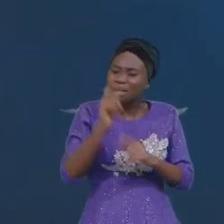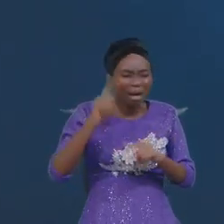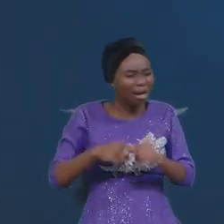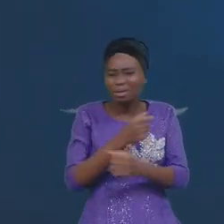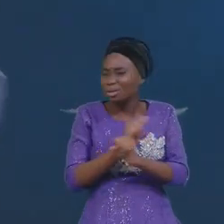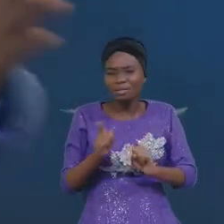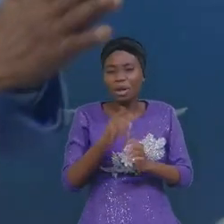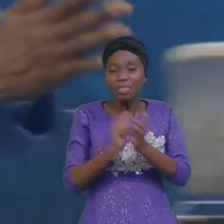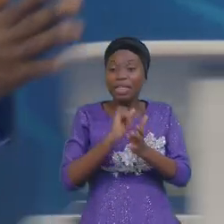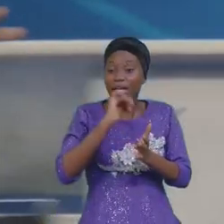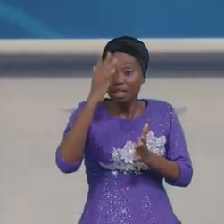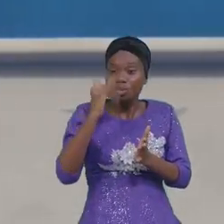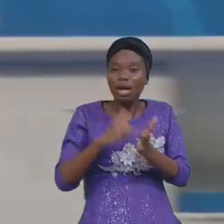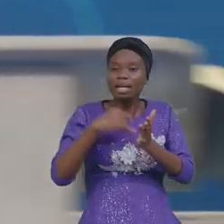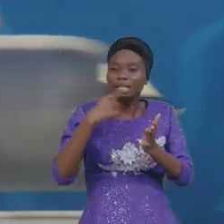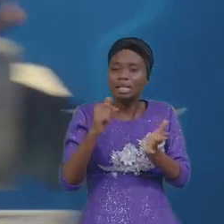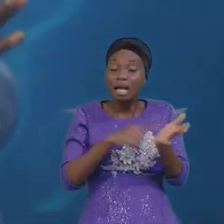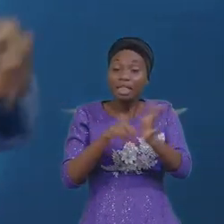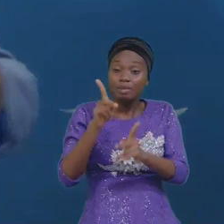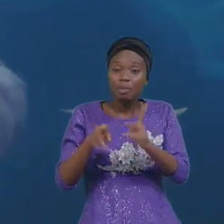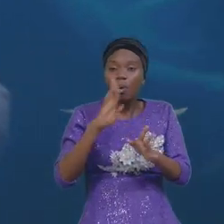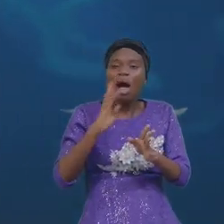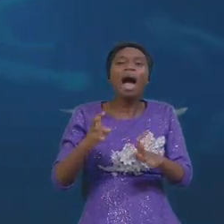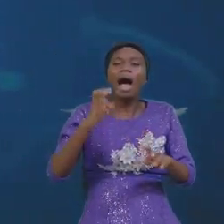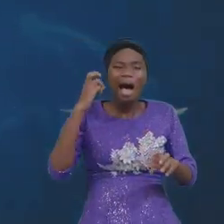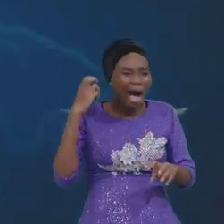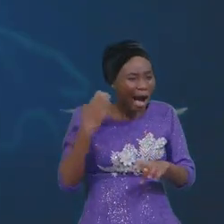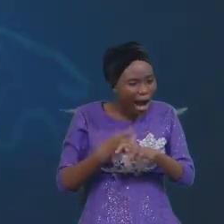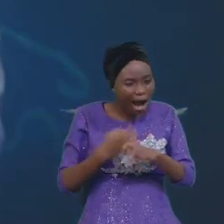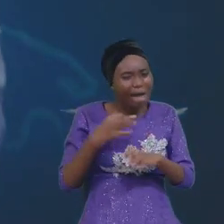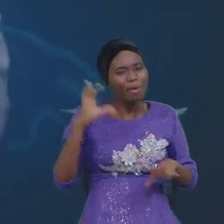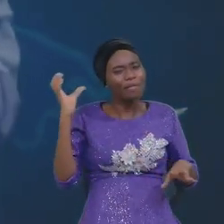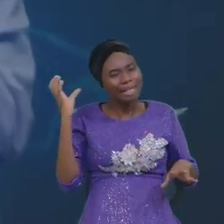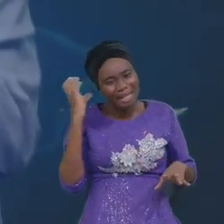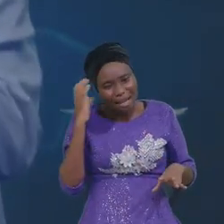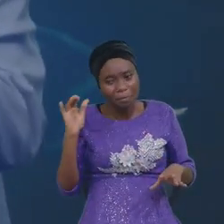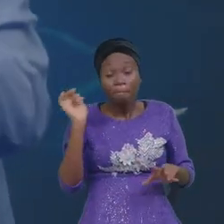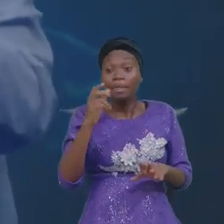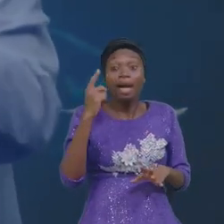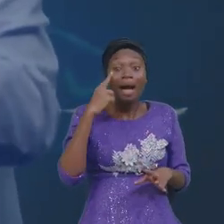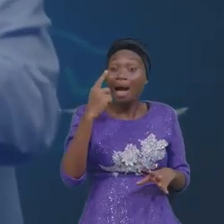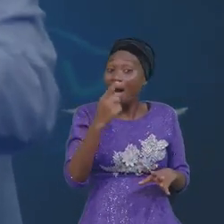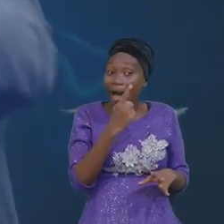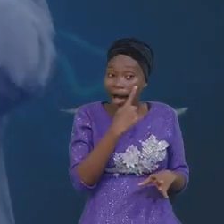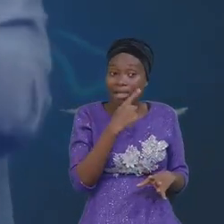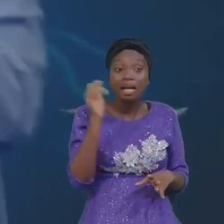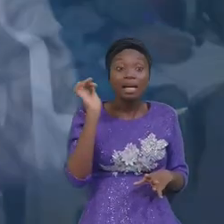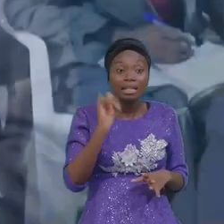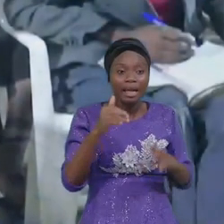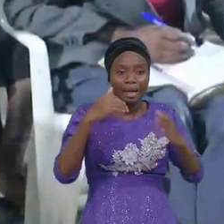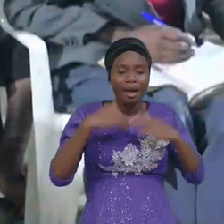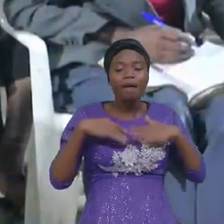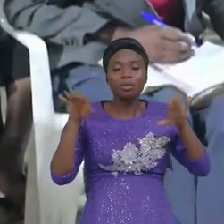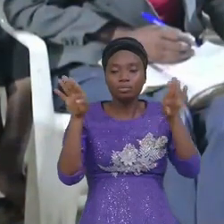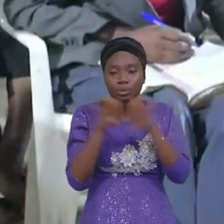That's why it says these people are dull of hearing. Their eyes, they have